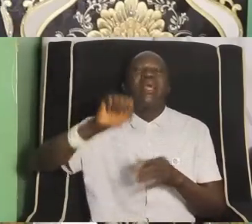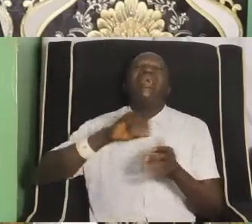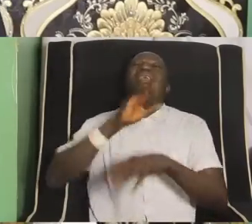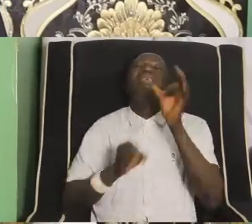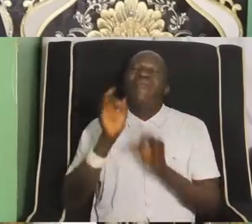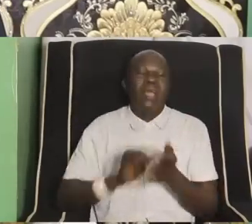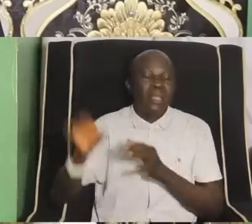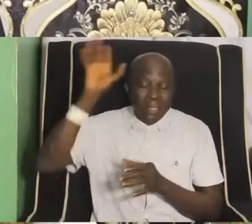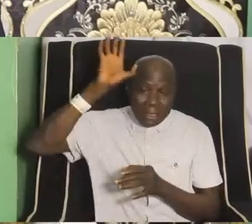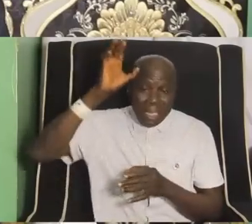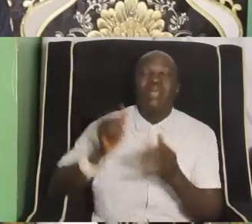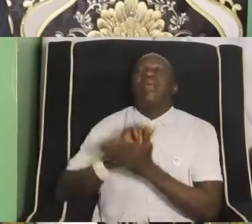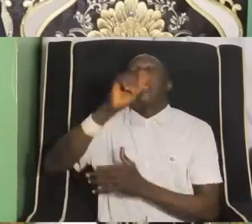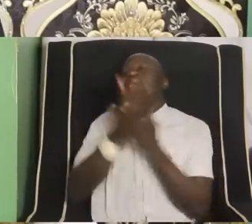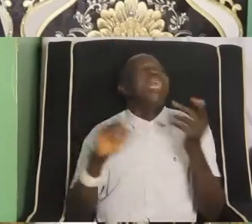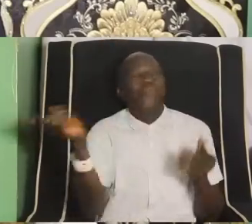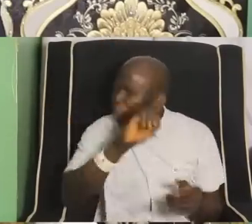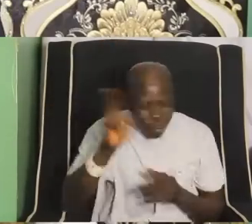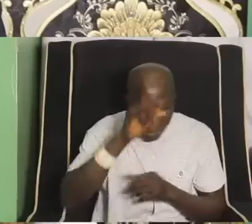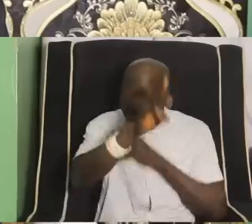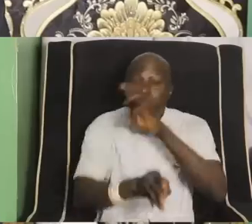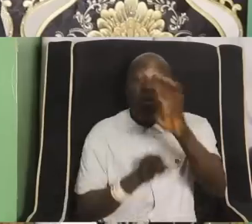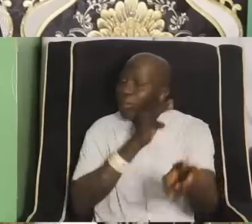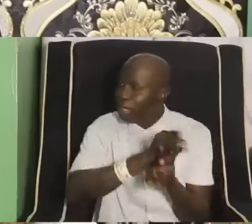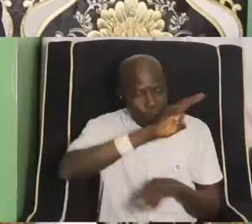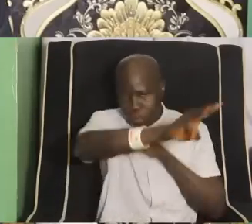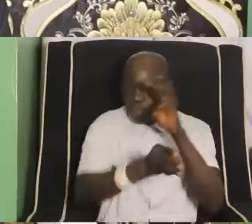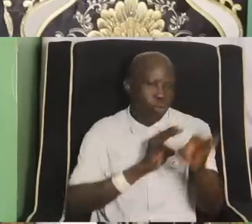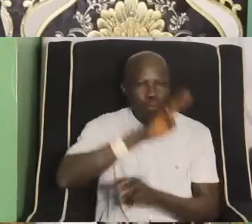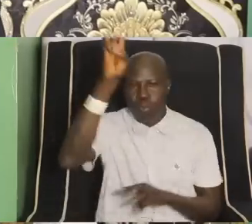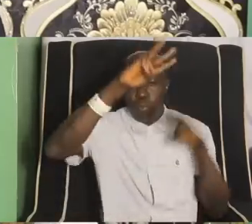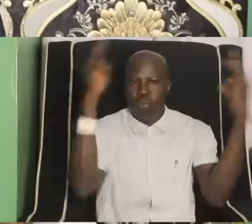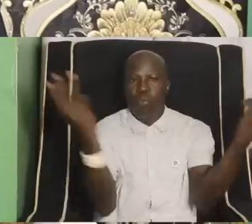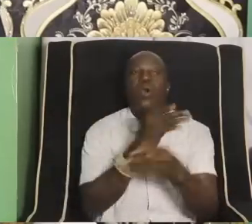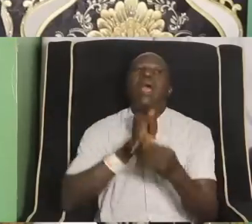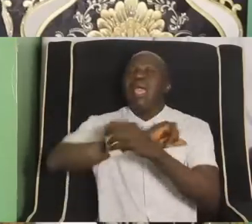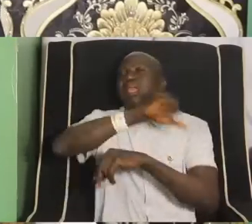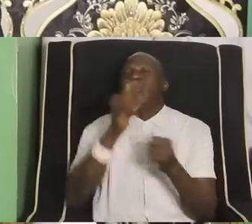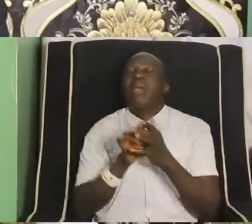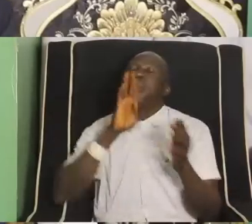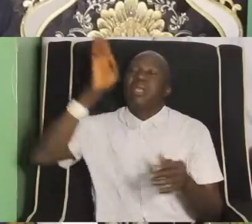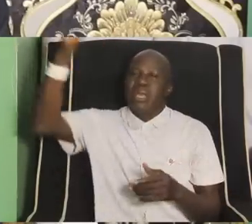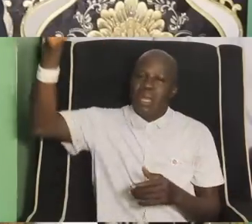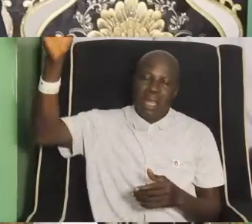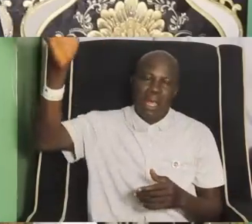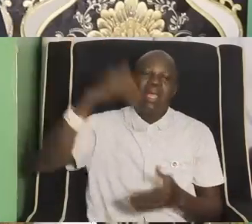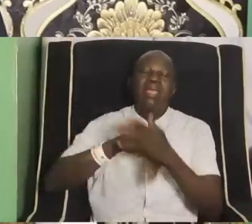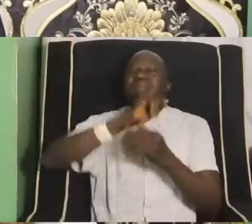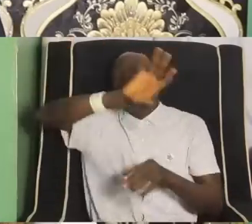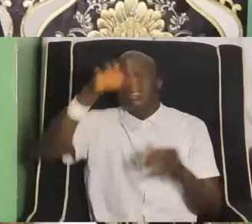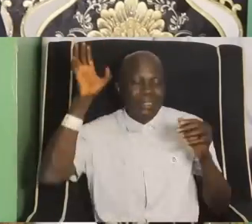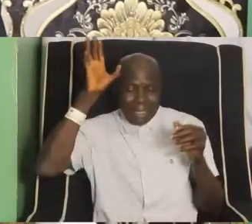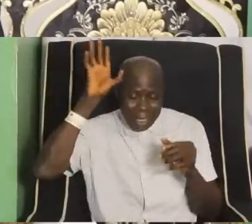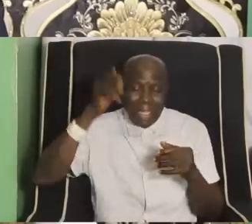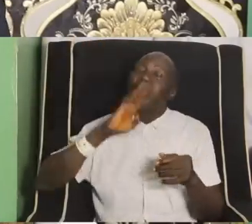one London. Even London. Oh one be. Is there. But one Europe. Even Europe. Oh one be. Is there. But one Asia. Even Asia. Oh one be. Is there. But one China. Even China.